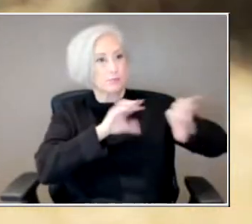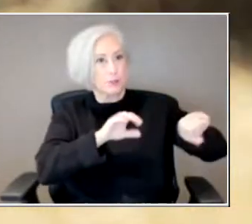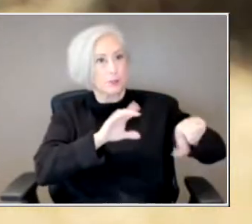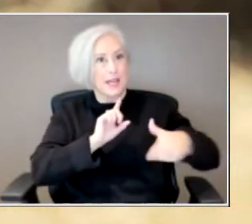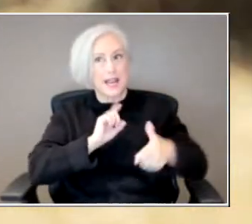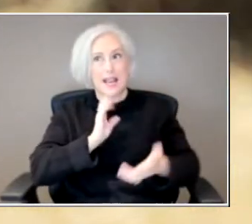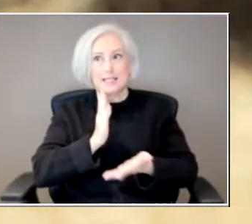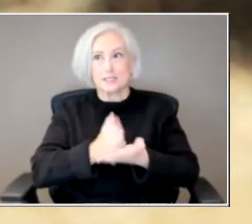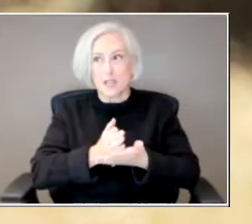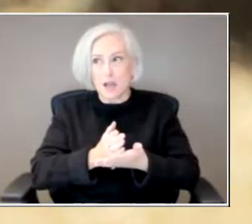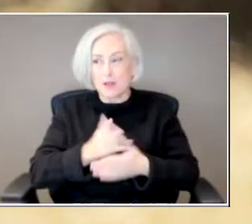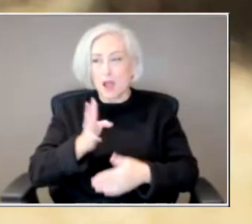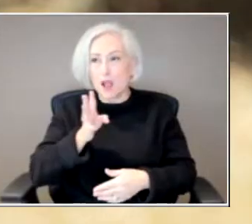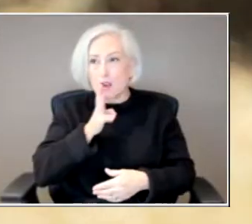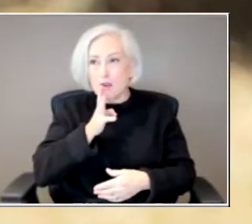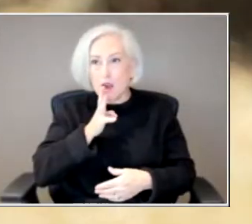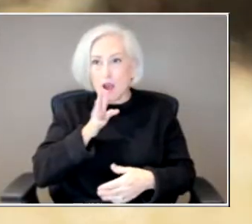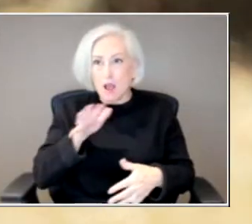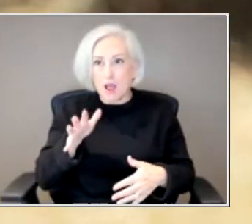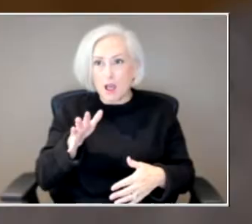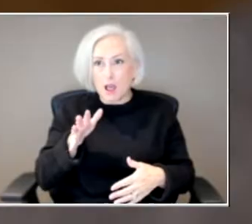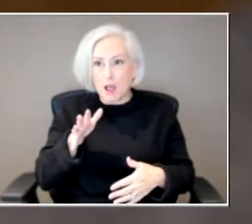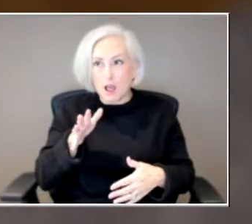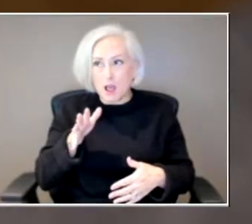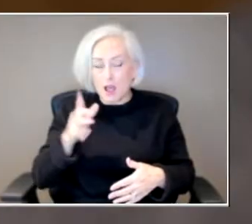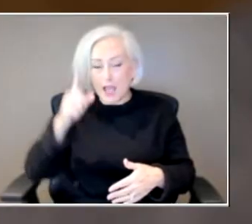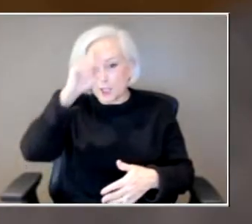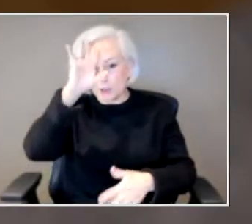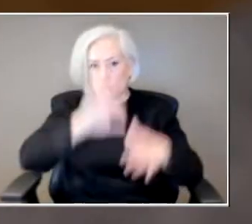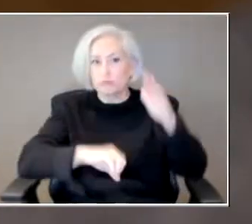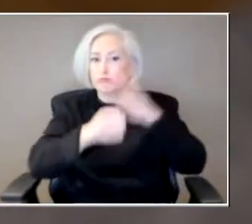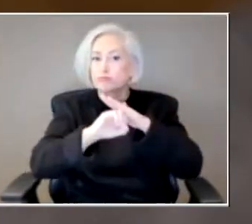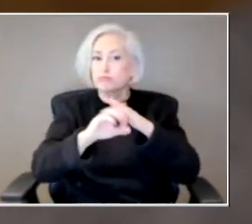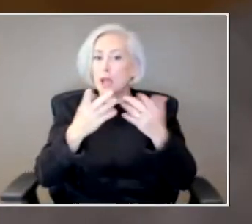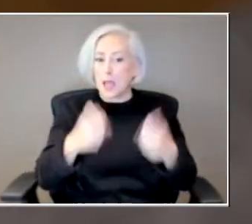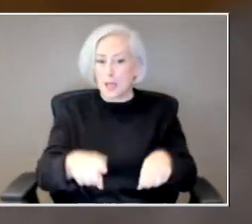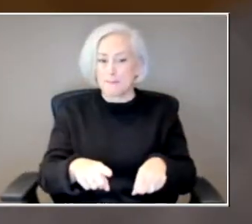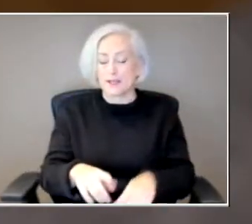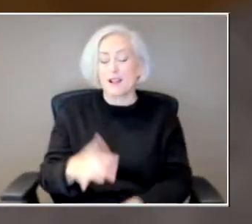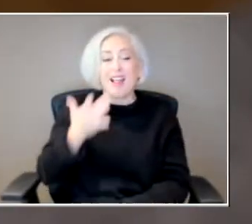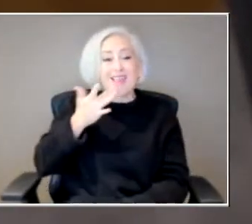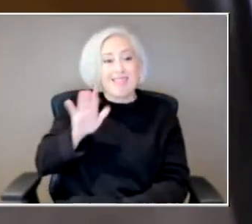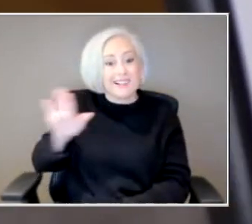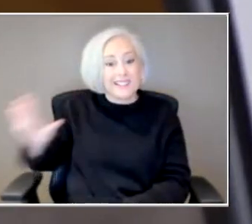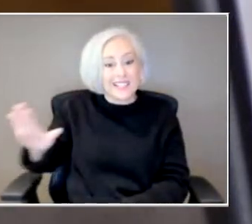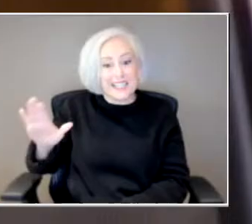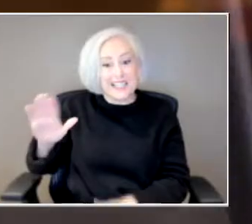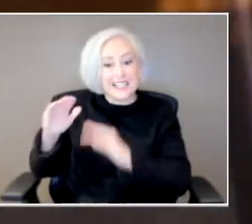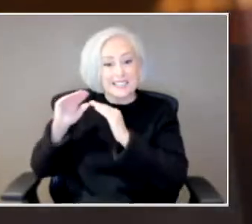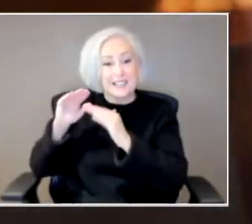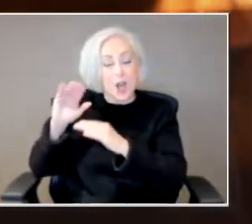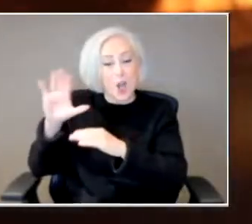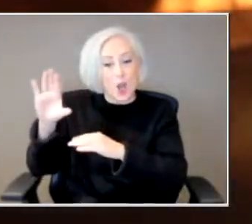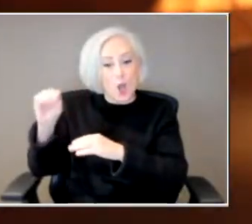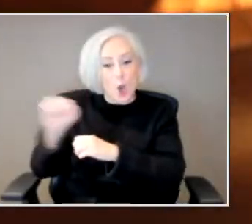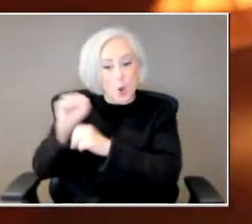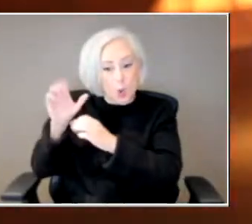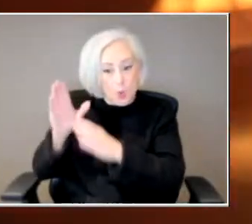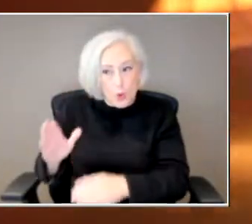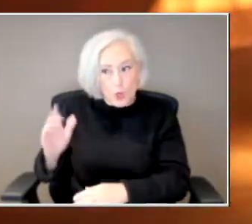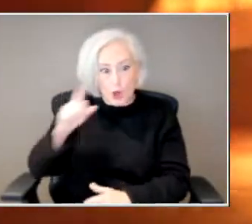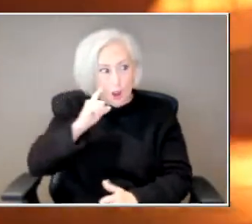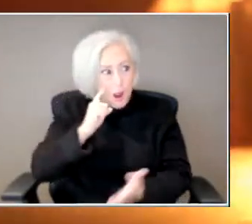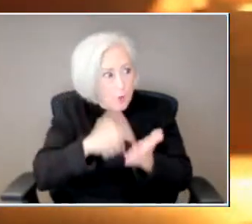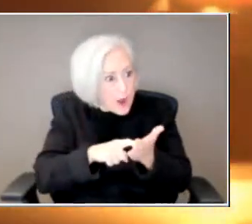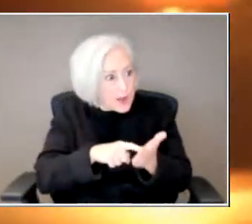speak, I knew I was having a stroke. Luckily, his co-workers recognized the signs and called 911.